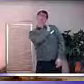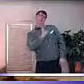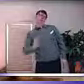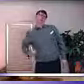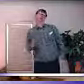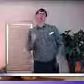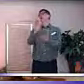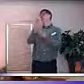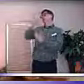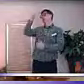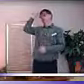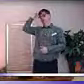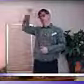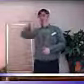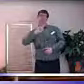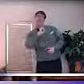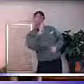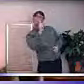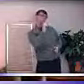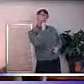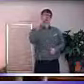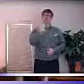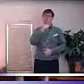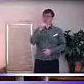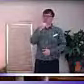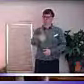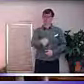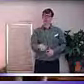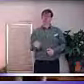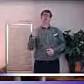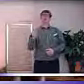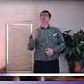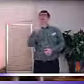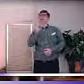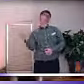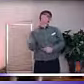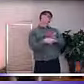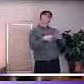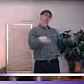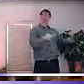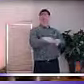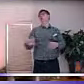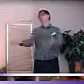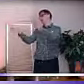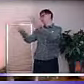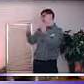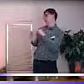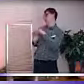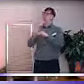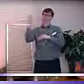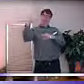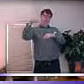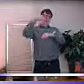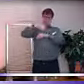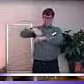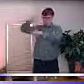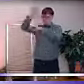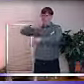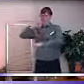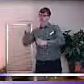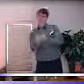Scientist, but one of the things they were really good at was whenever a situation came up, they were able to find a